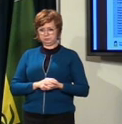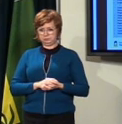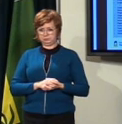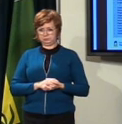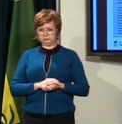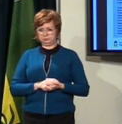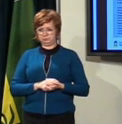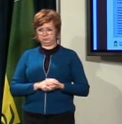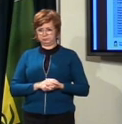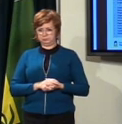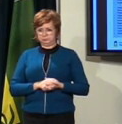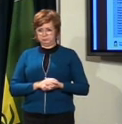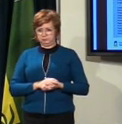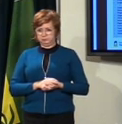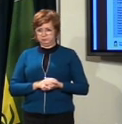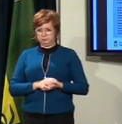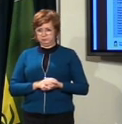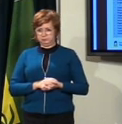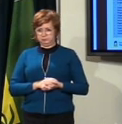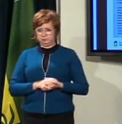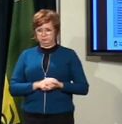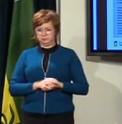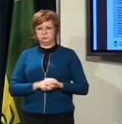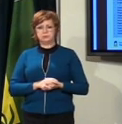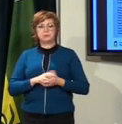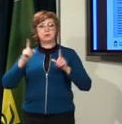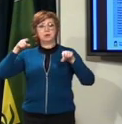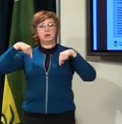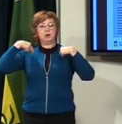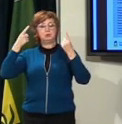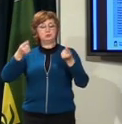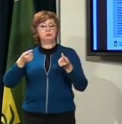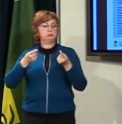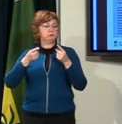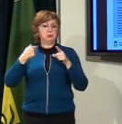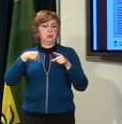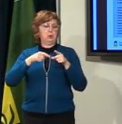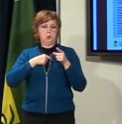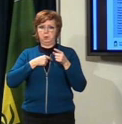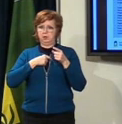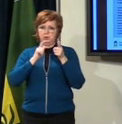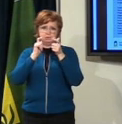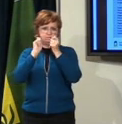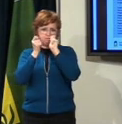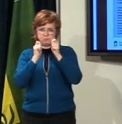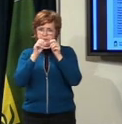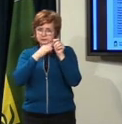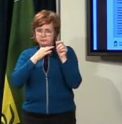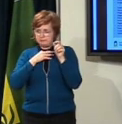we have worked over many months in order to increase our resources by staffing and bringing in external